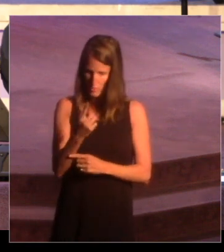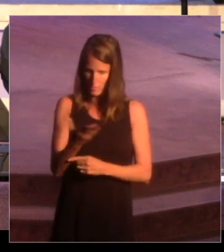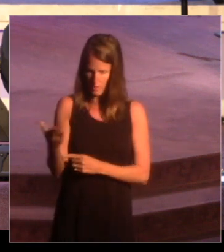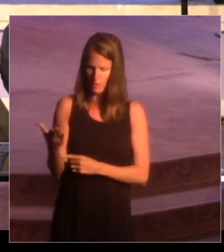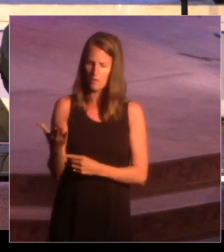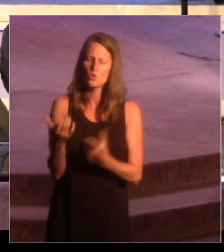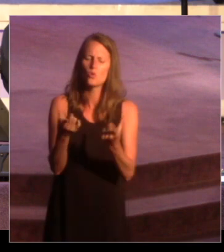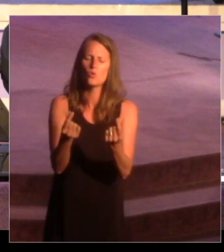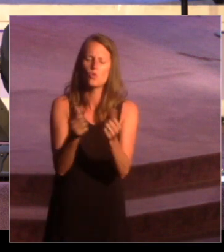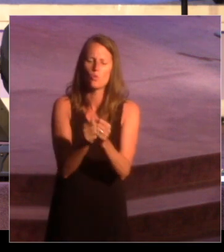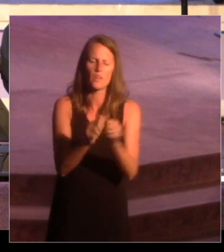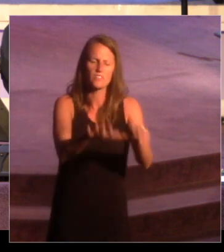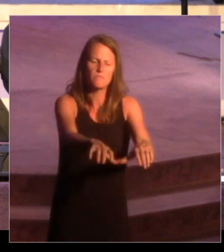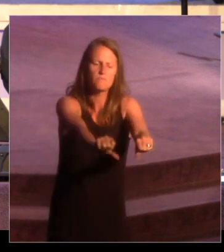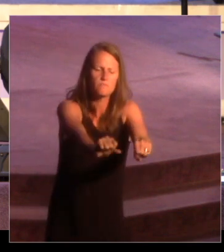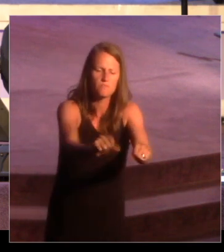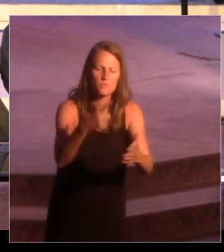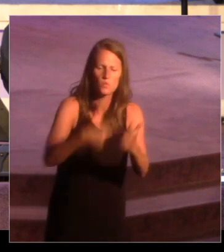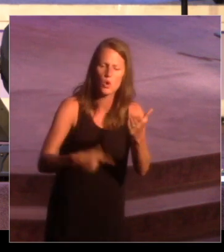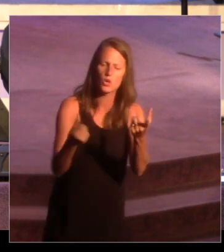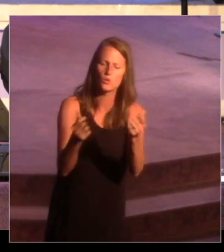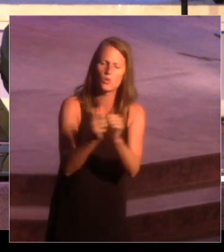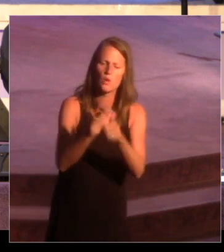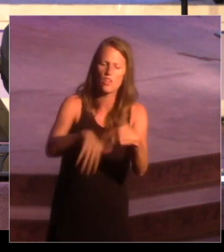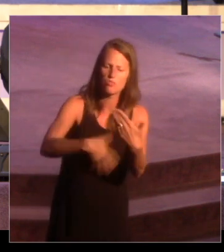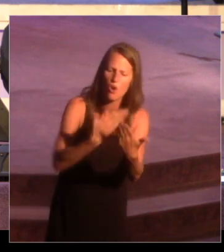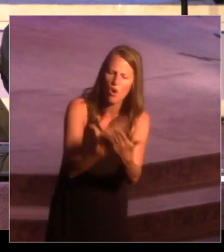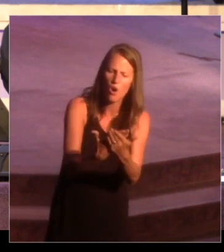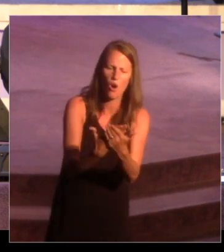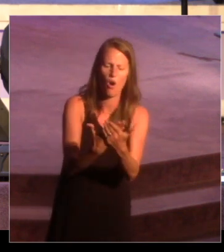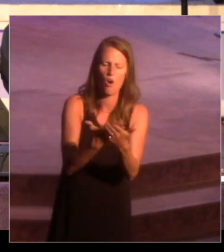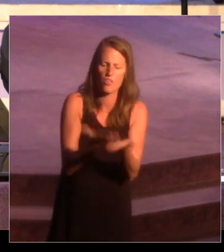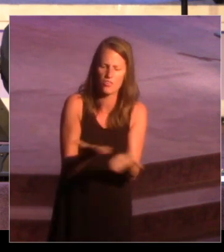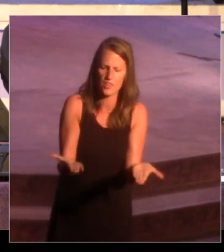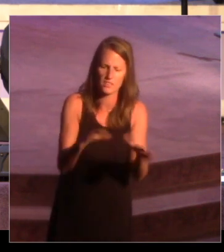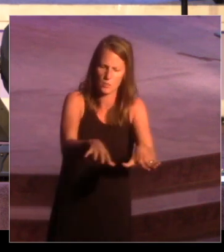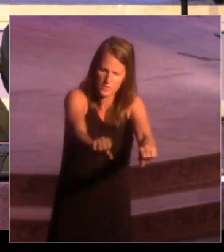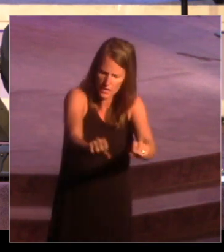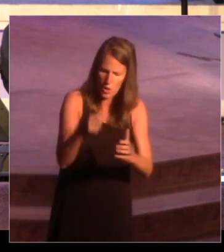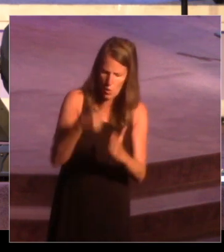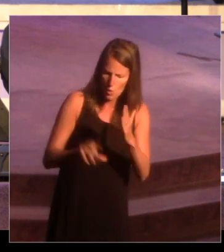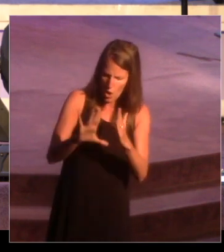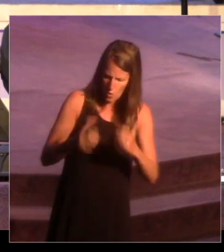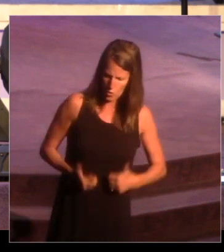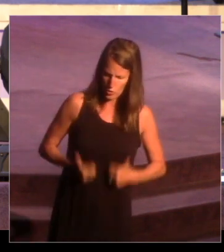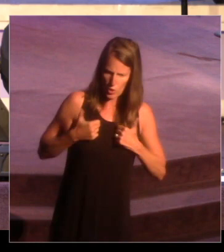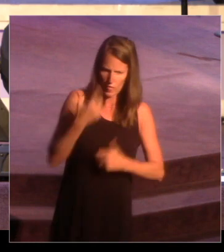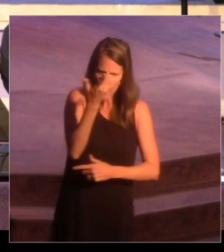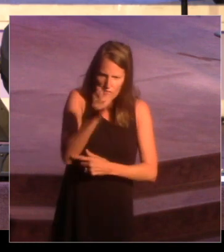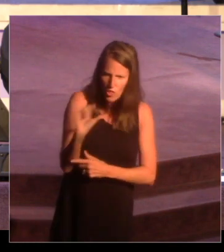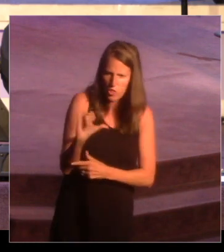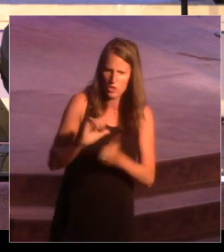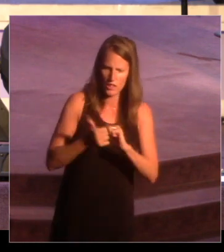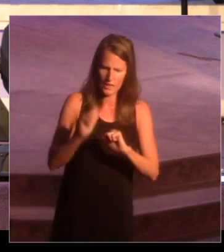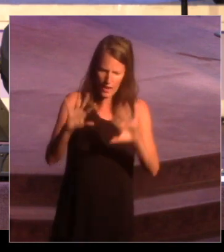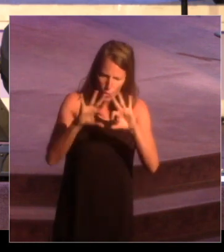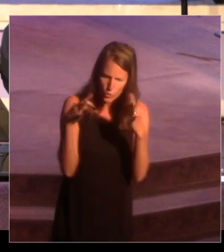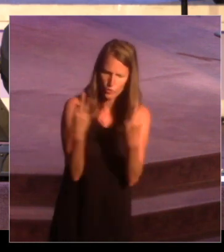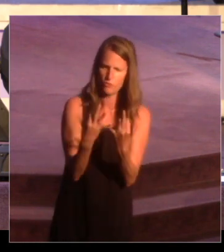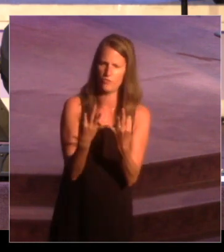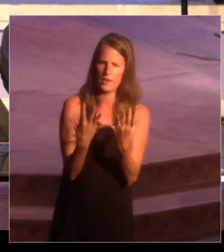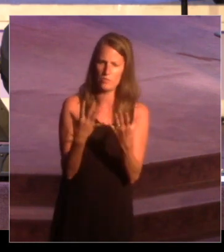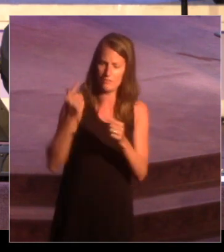to do with the treasure when you get it? What's your future with this treasure? What will your life look like? How will your family